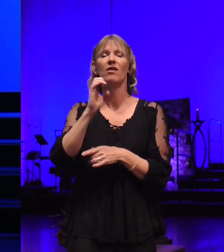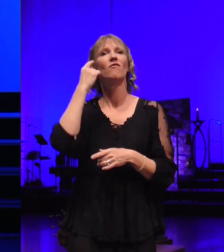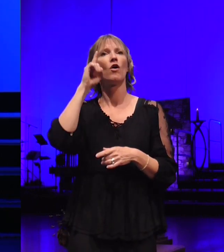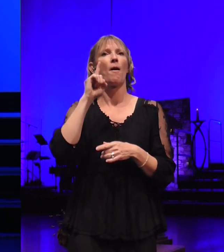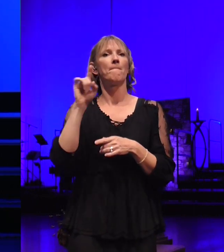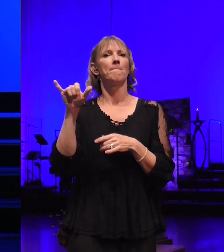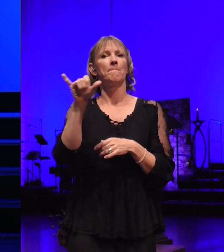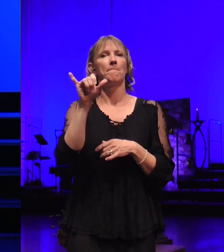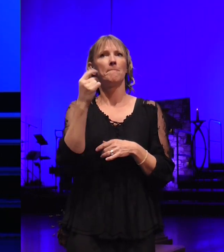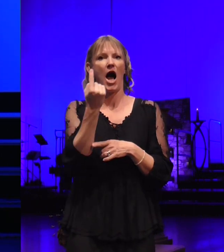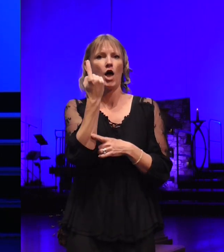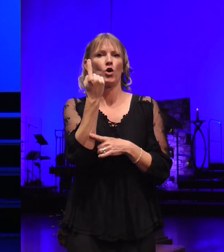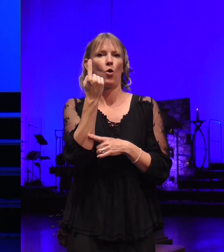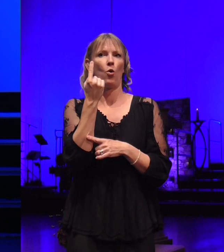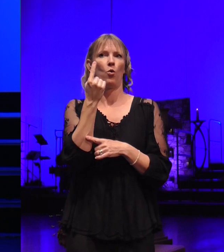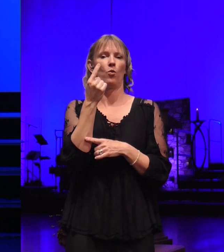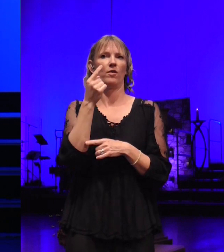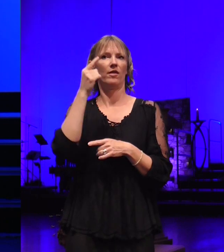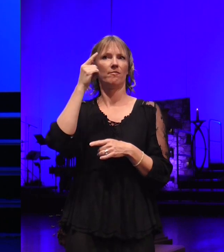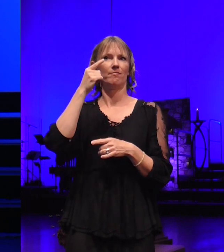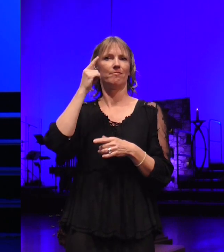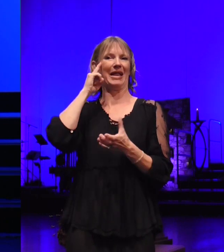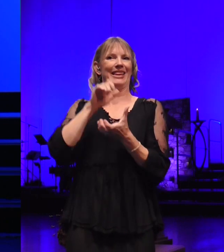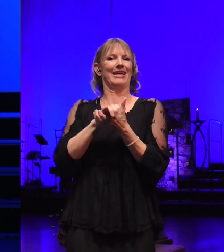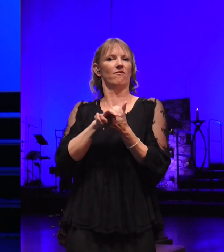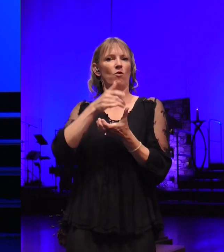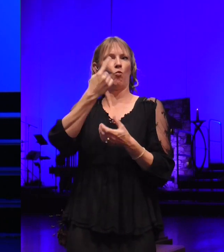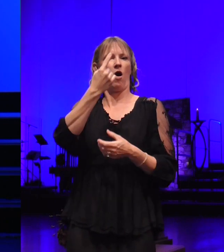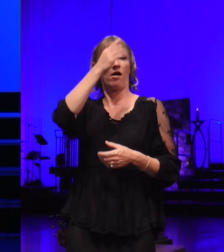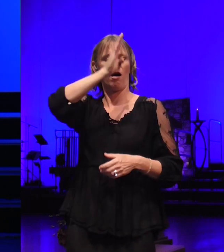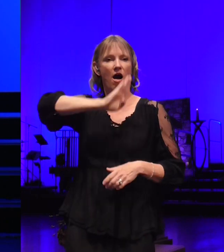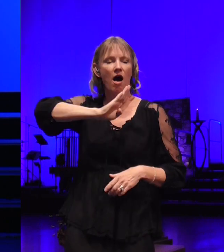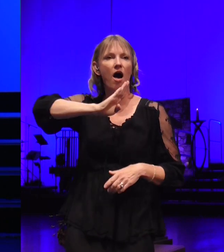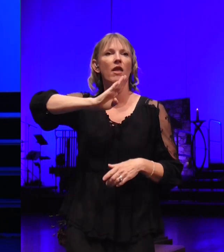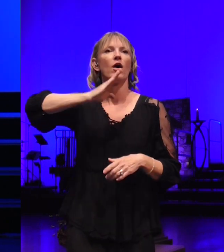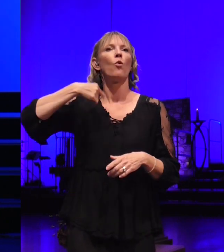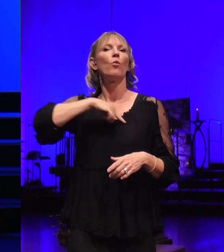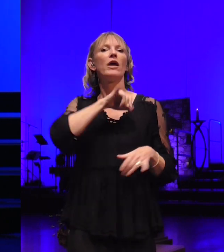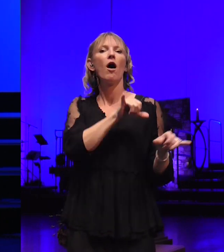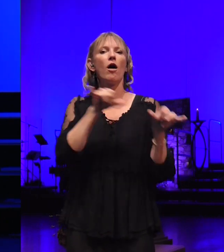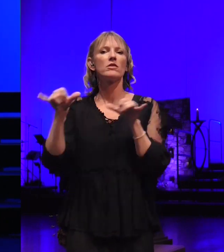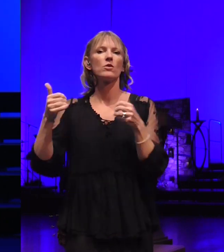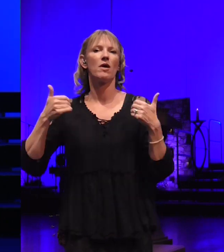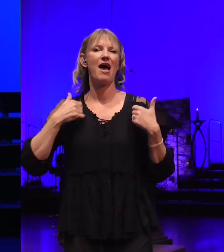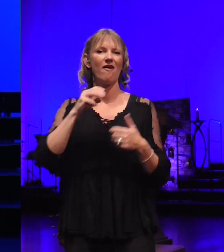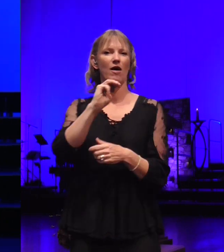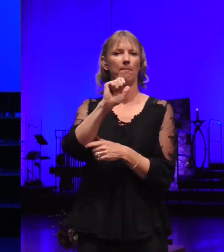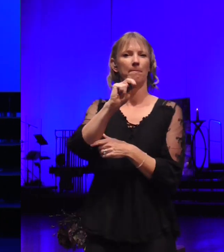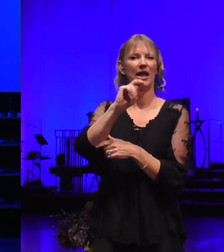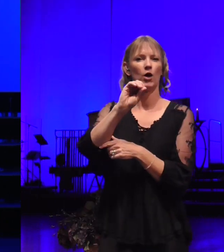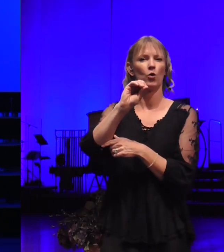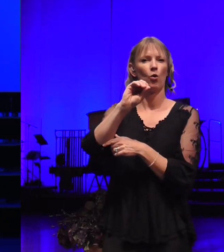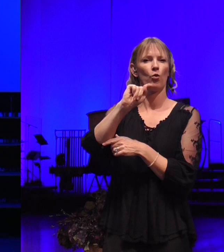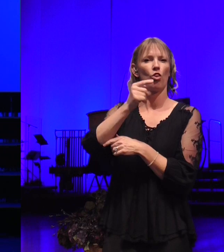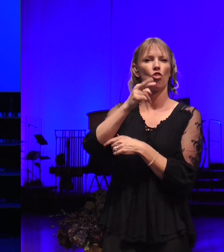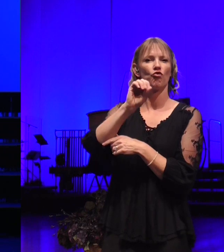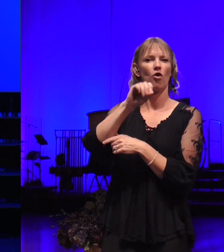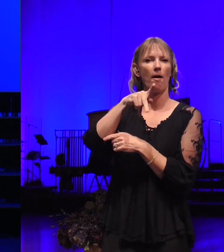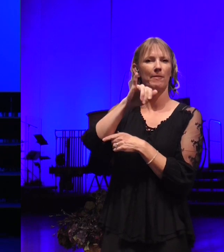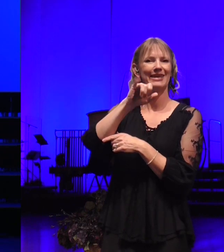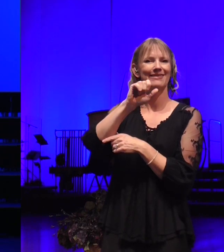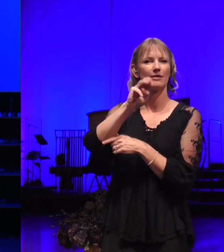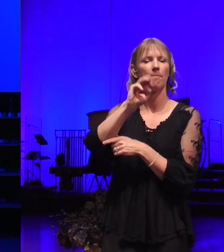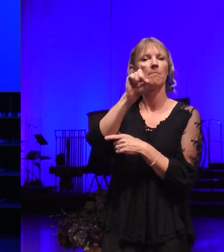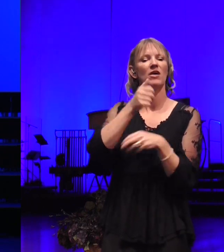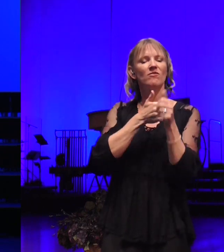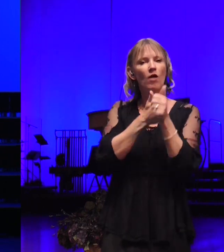as it is to believe in one God, we also have mananthropism, which must follow as the